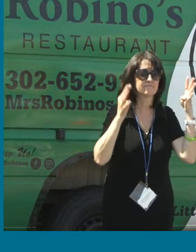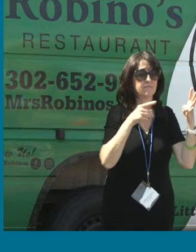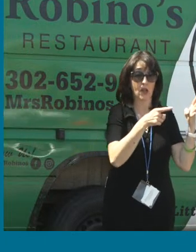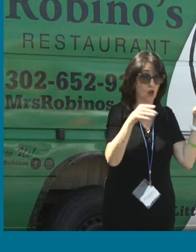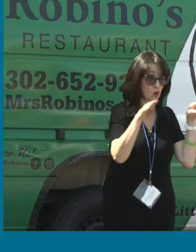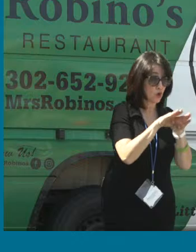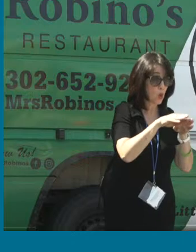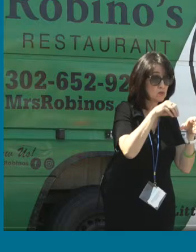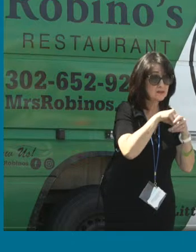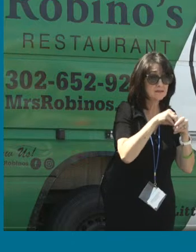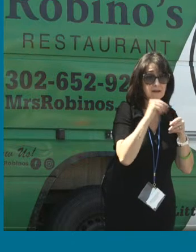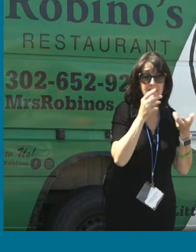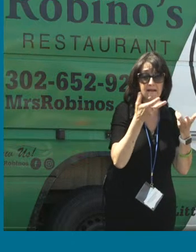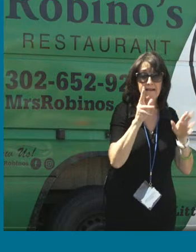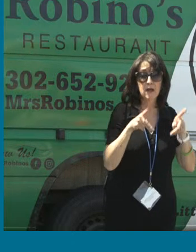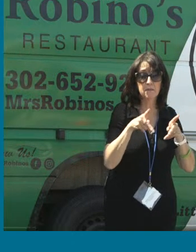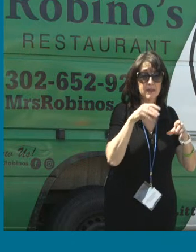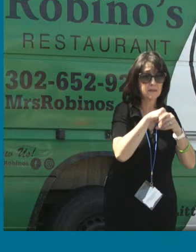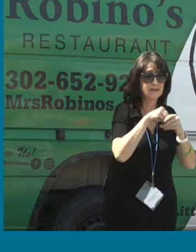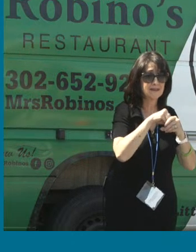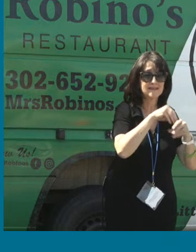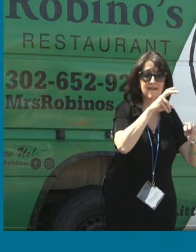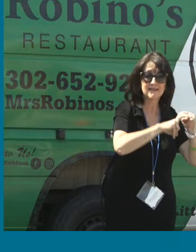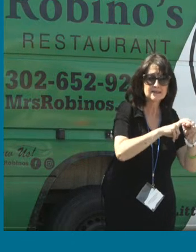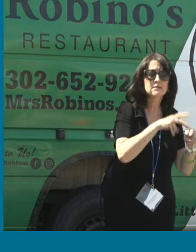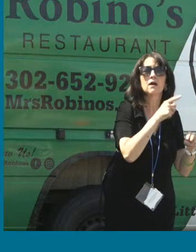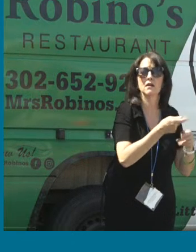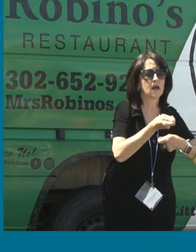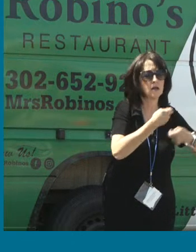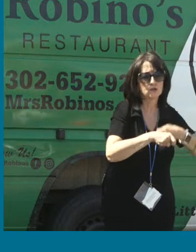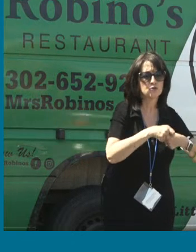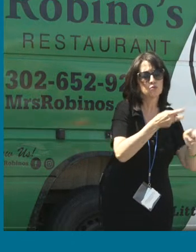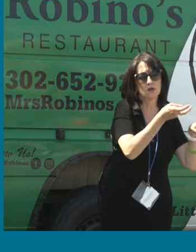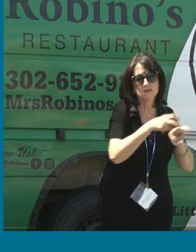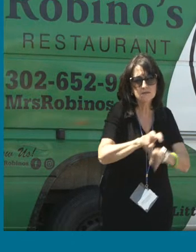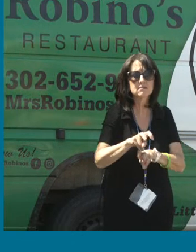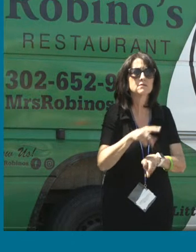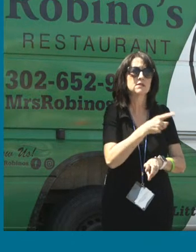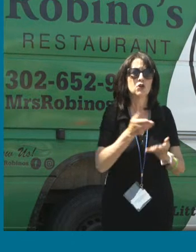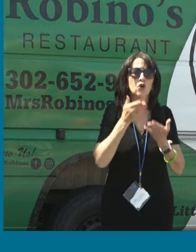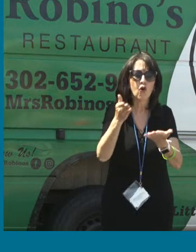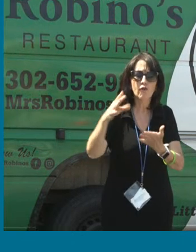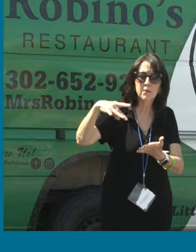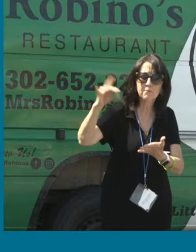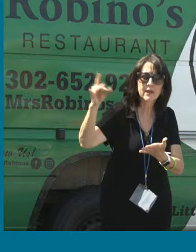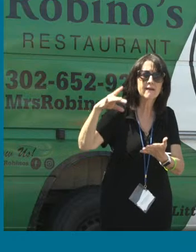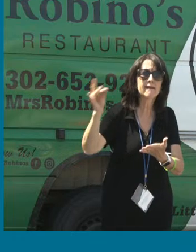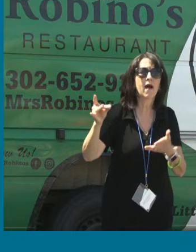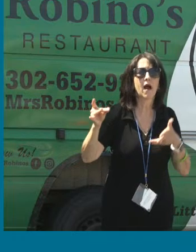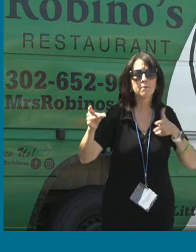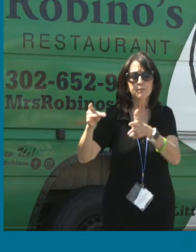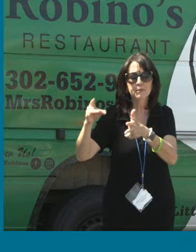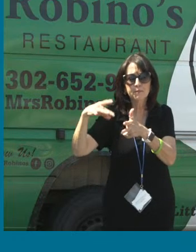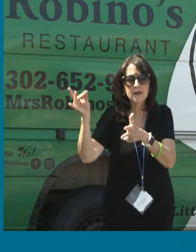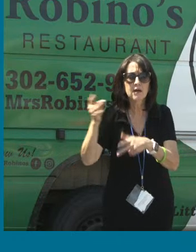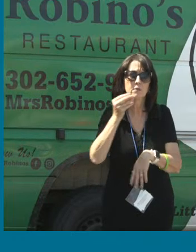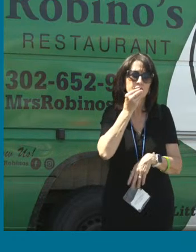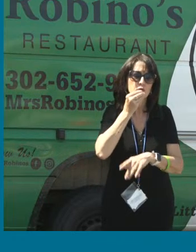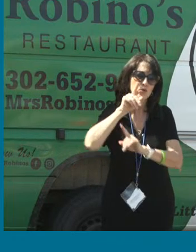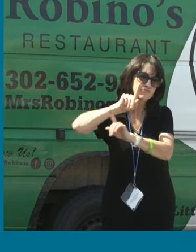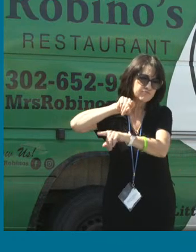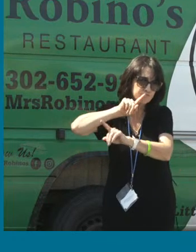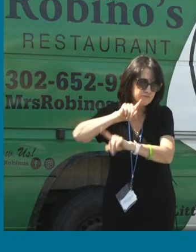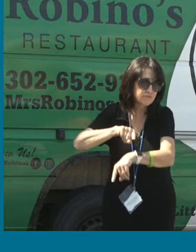that their customers were able to safely get their product during the pandemic. Maybe they were offering curbside delivery or even moving sales